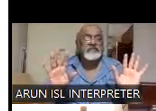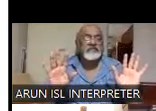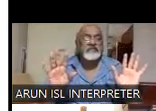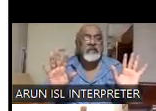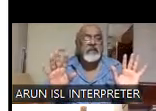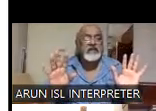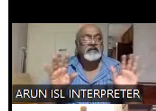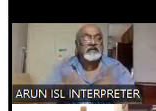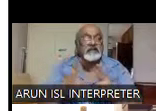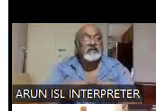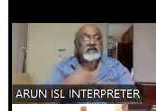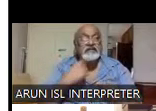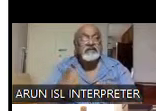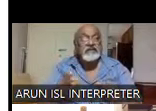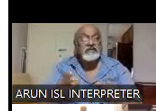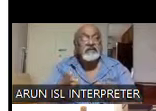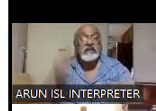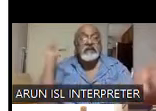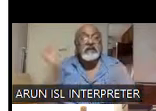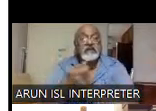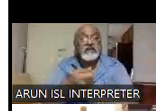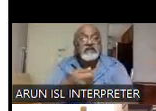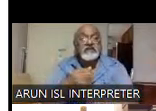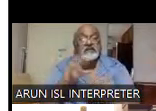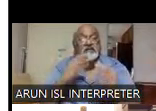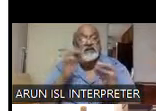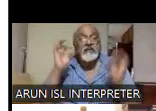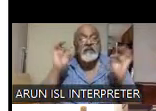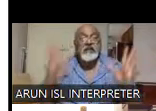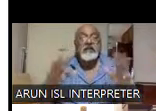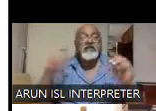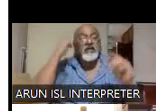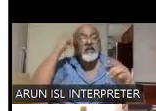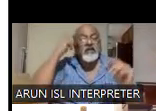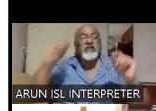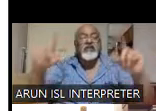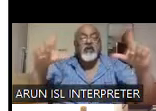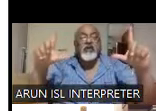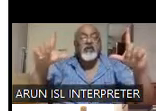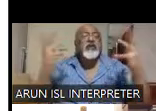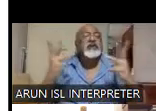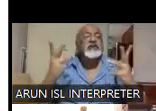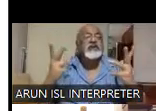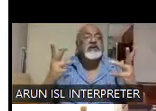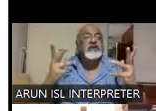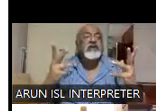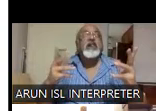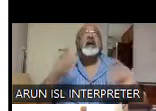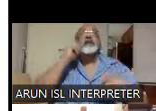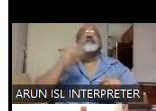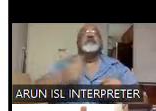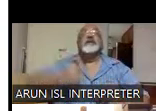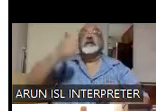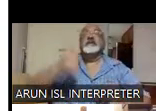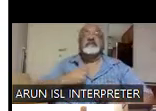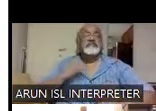if you say cricketers, immediately a picture that comes to your mind is men's team or